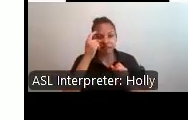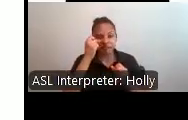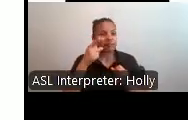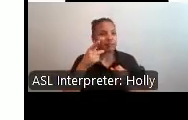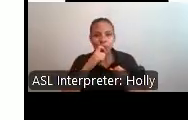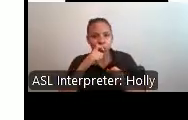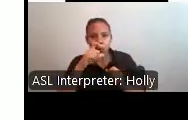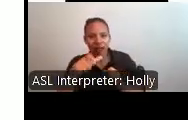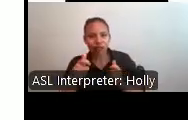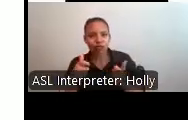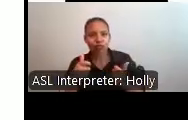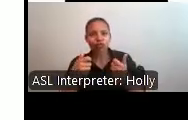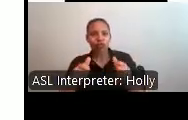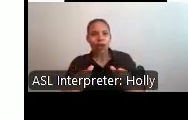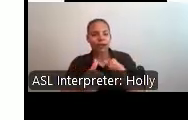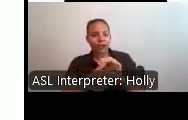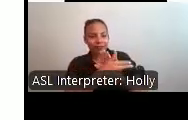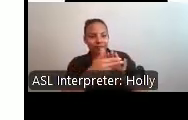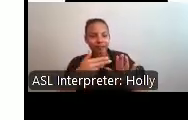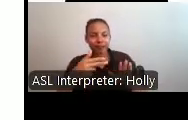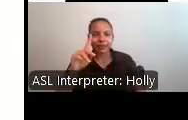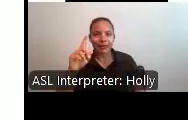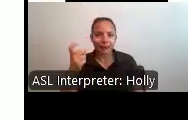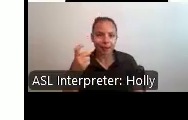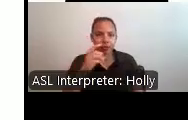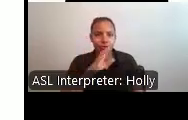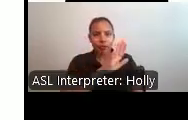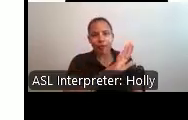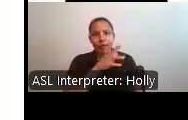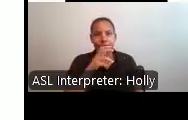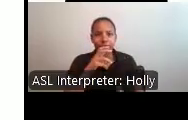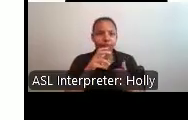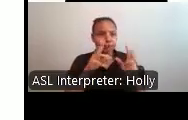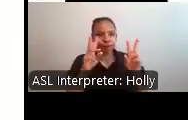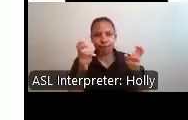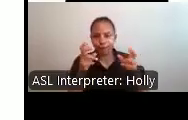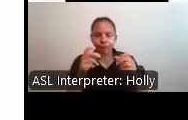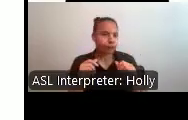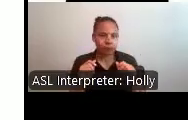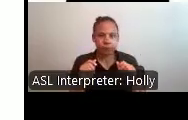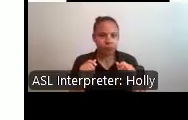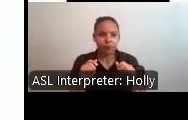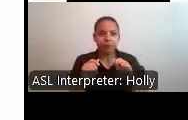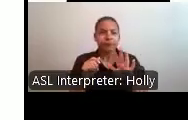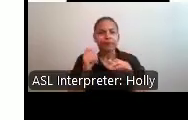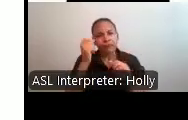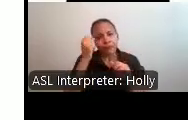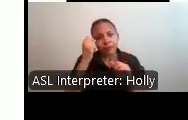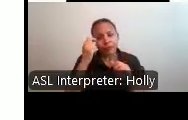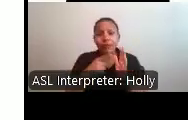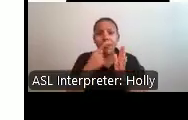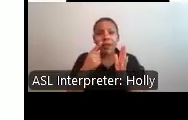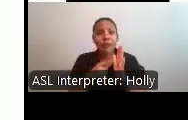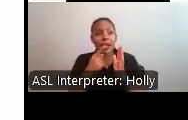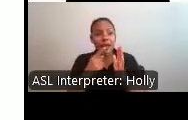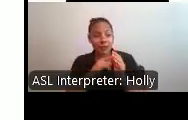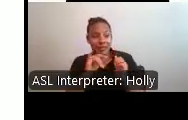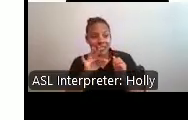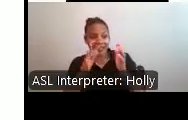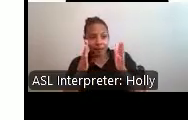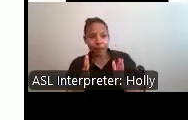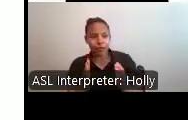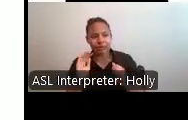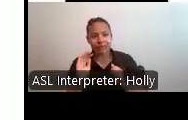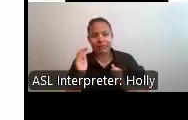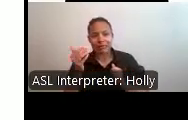behavior is communication. Sometimes what looks like resistance might actually be fatigue. What seems